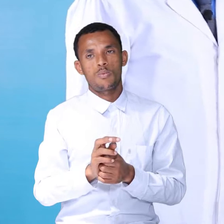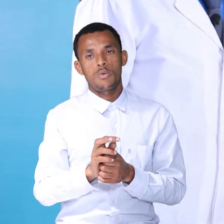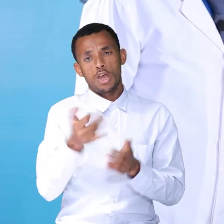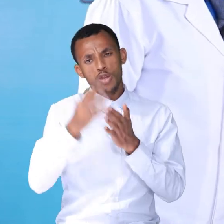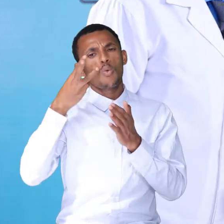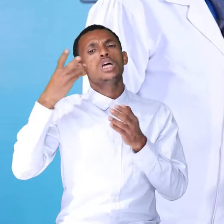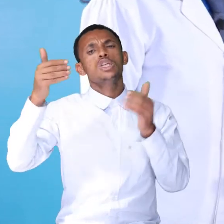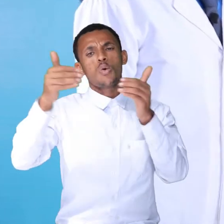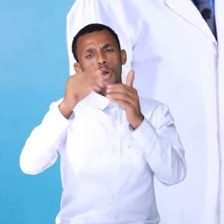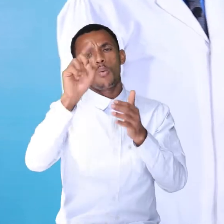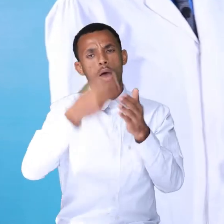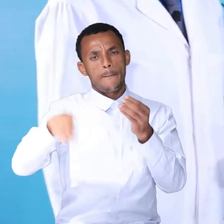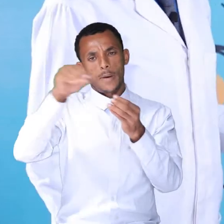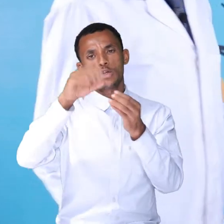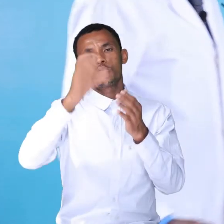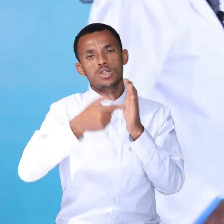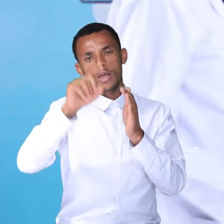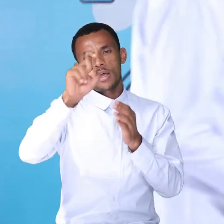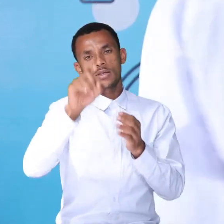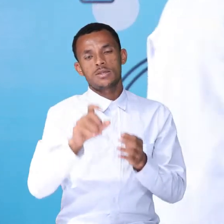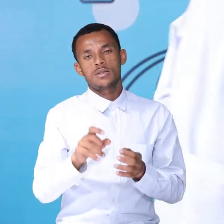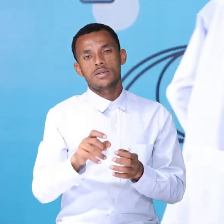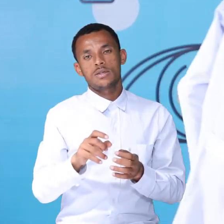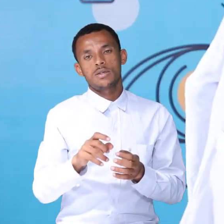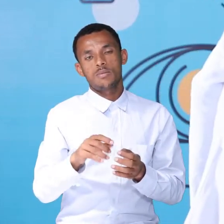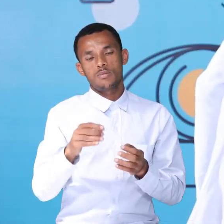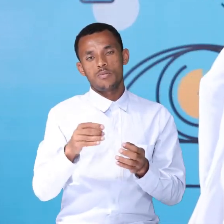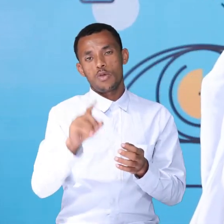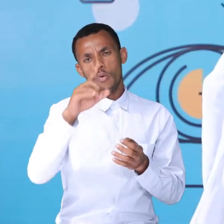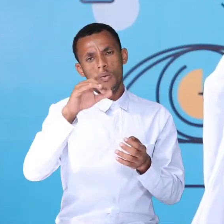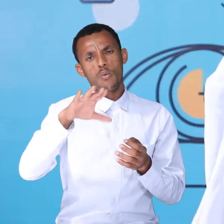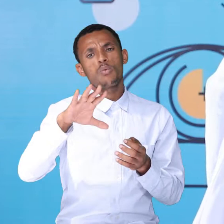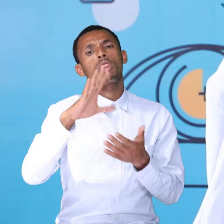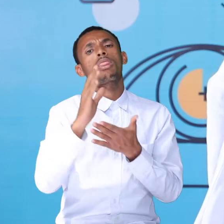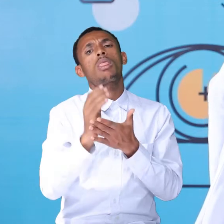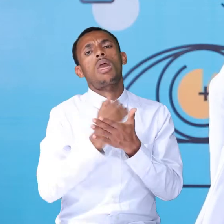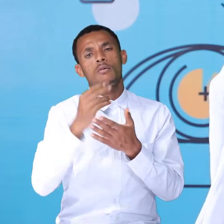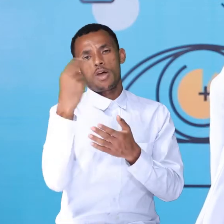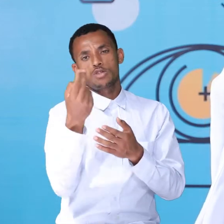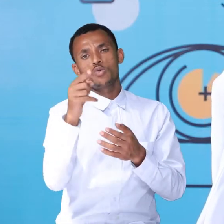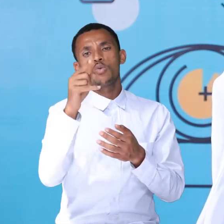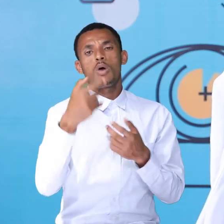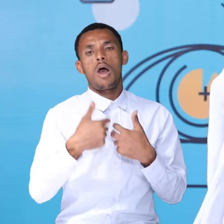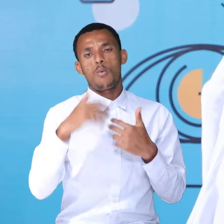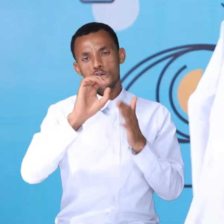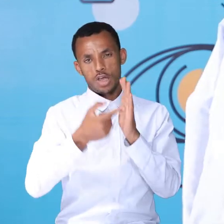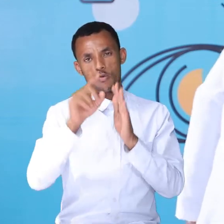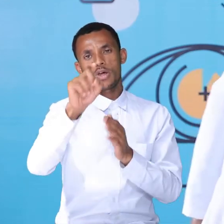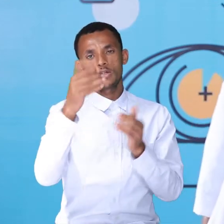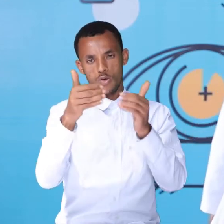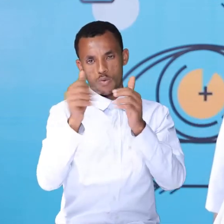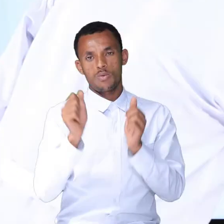It was equal to 1 plus cos x over 2. How do you get it? You may take a function. You have cosine of x. This is equal